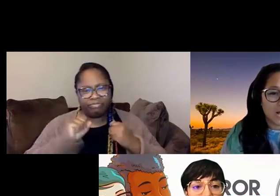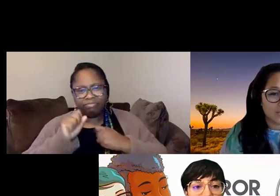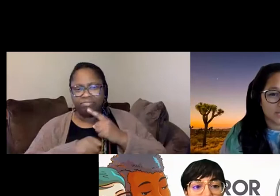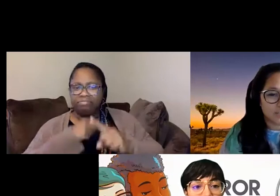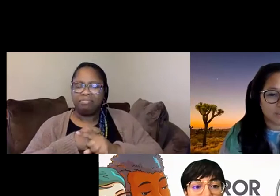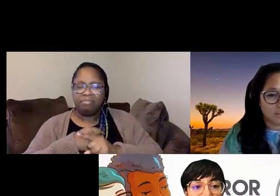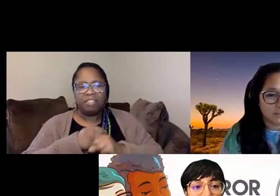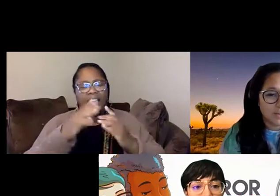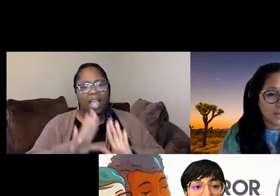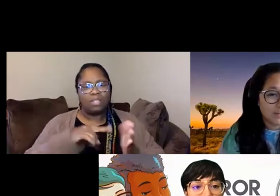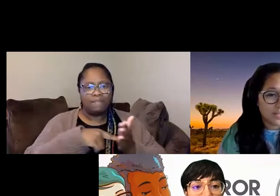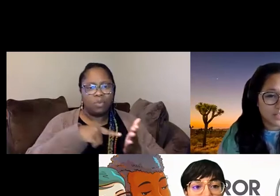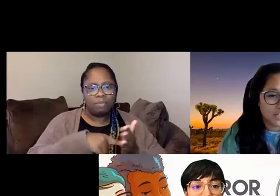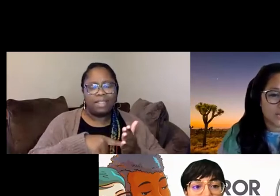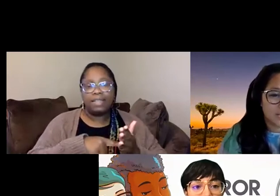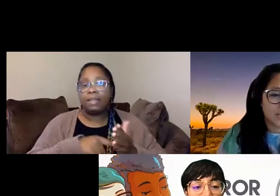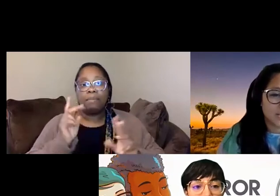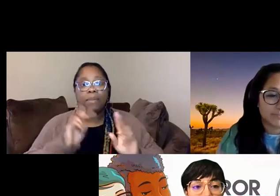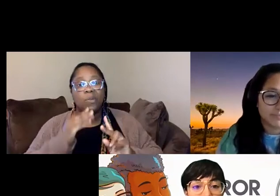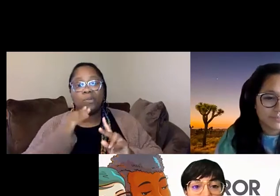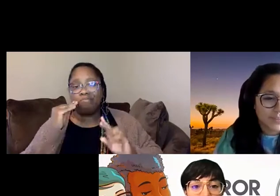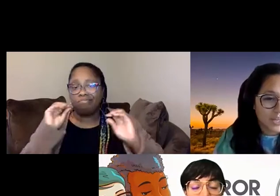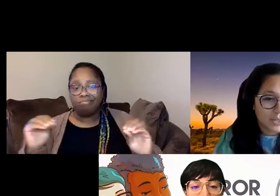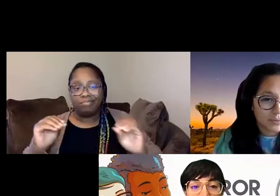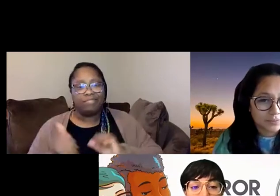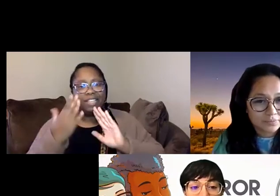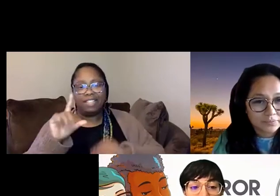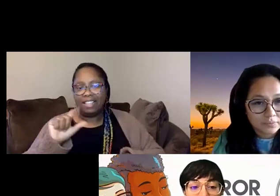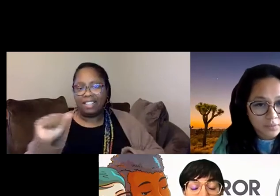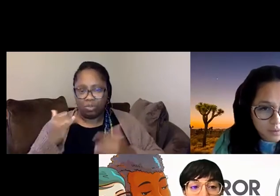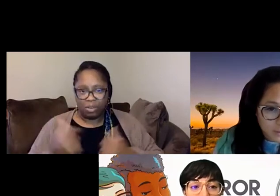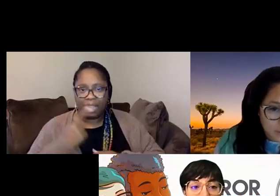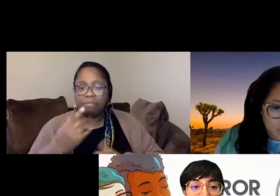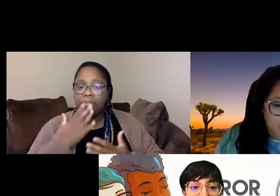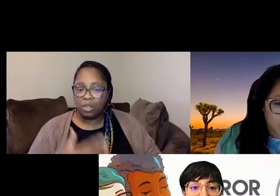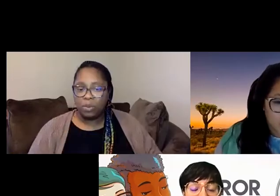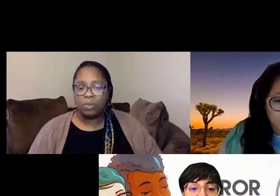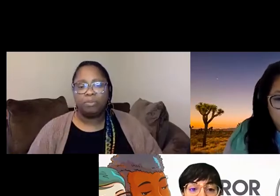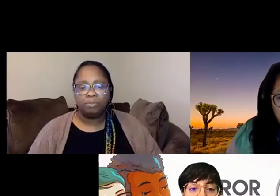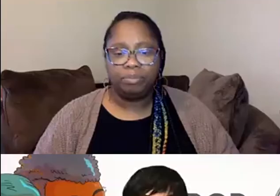and houselessness problem facing Los Angeles today. Thank you.